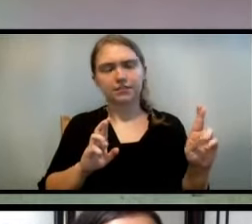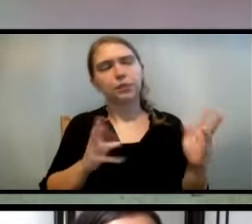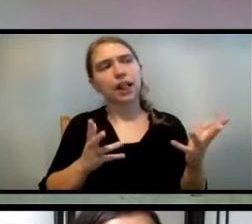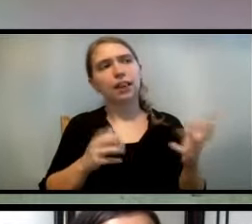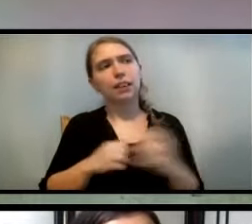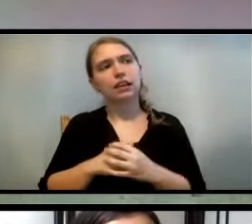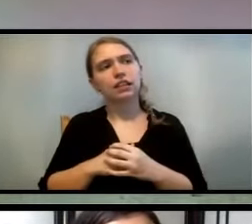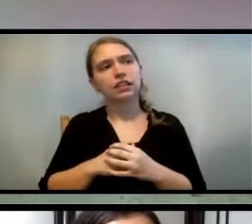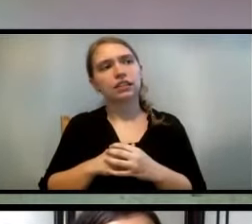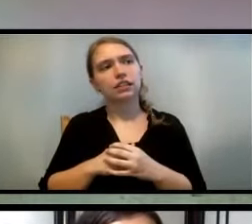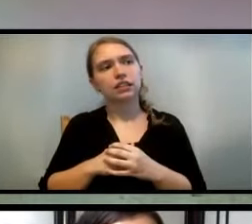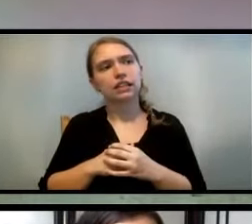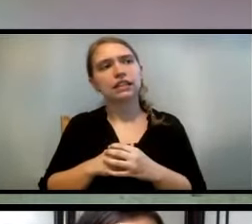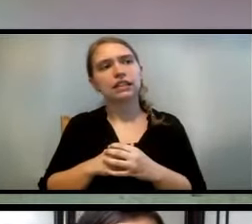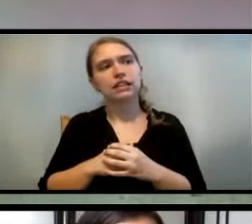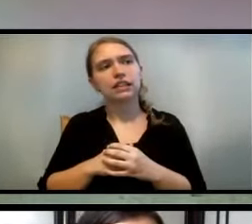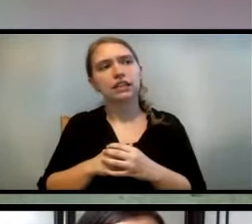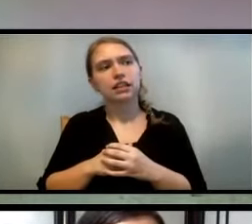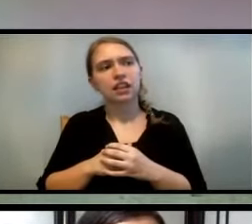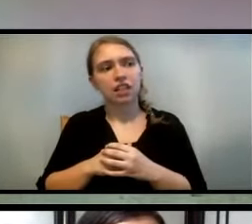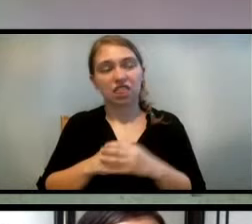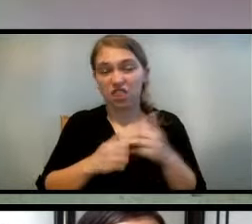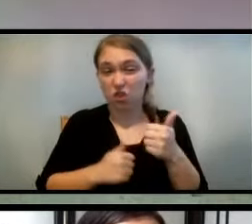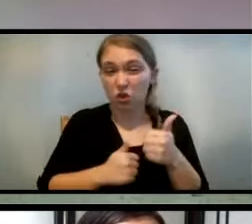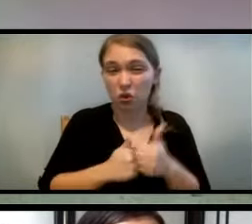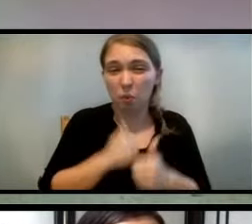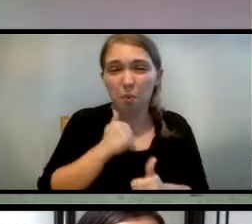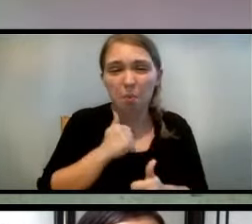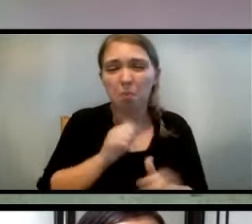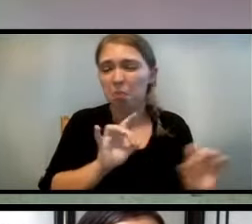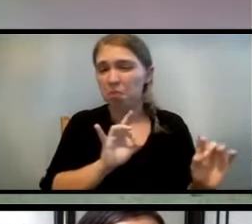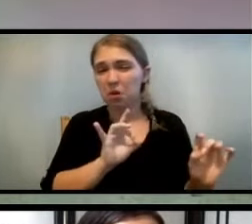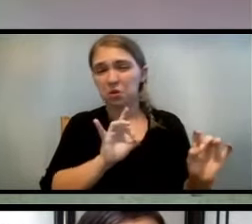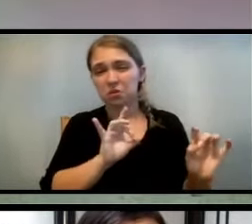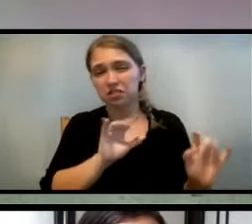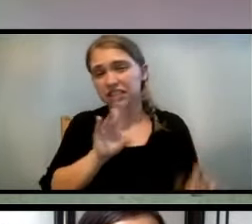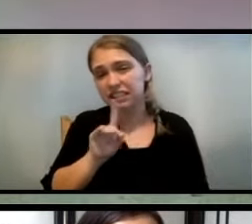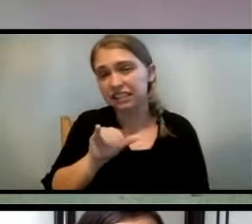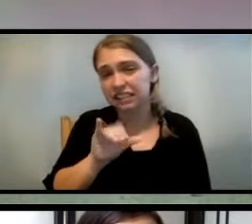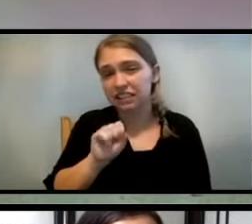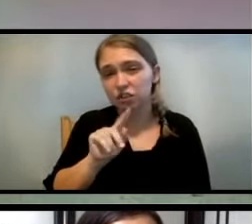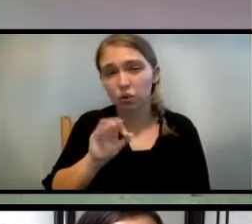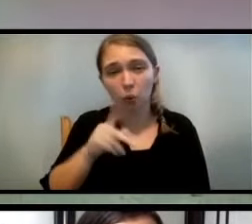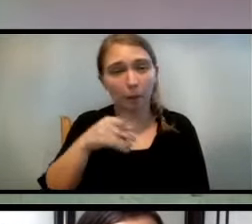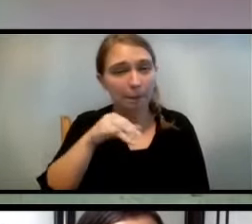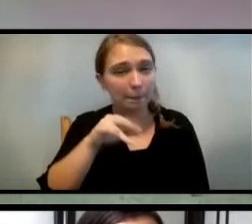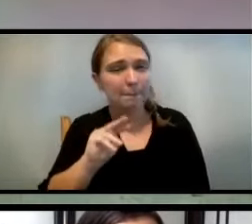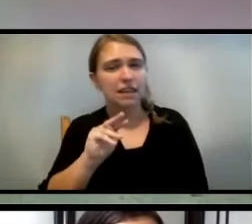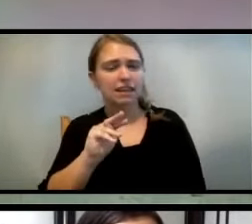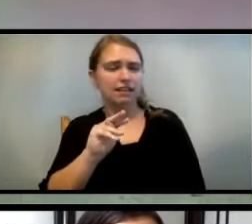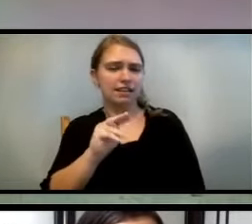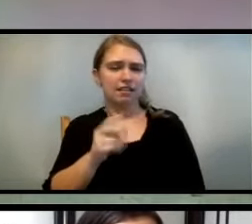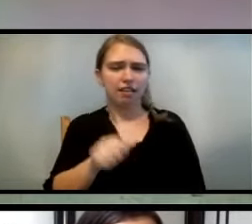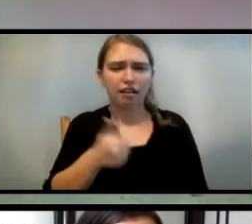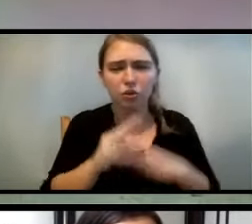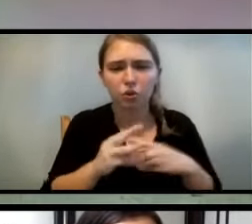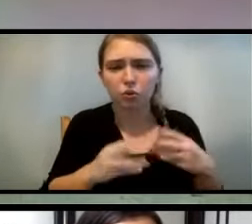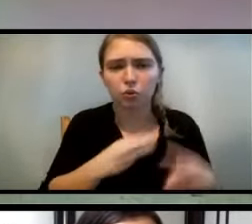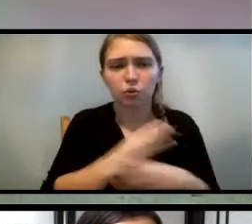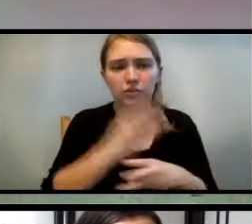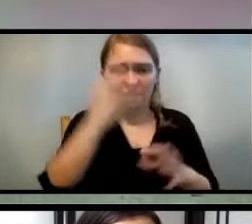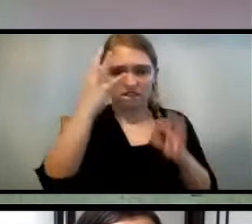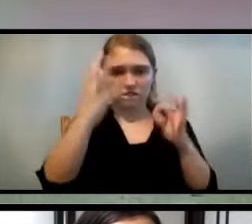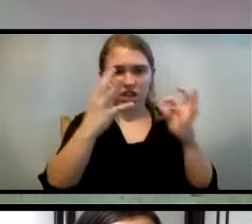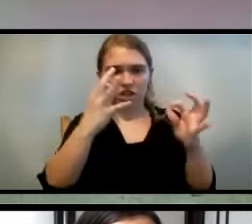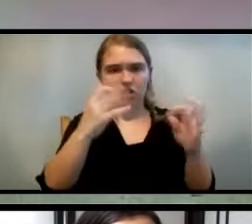most dystopian fiction has in it a core of hopefulness, because it says to us, there but for the grace of God,